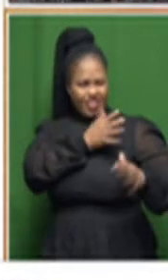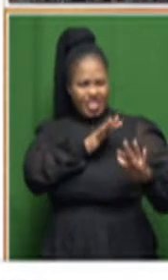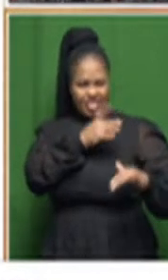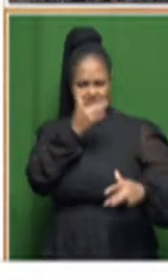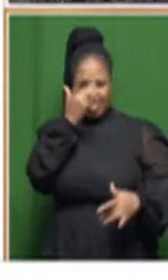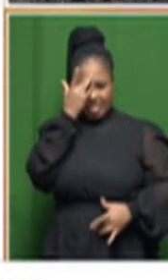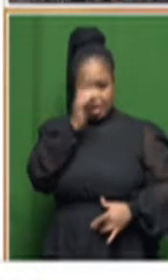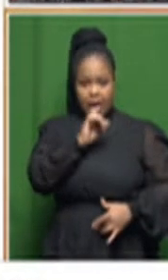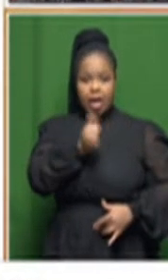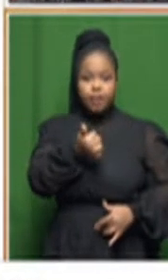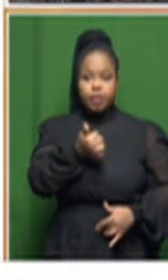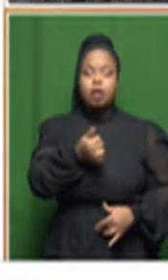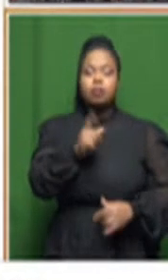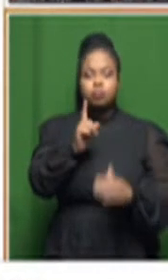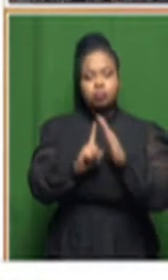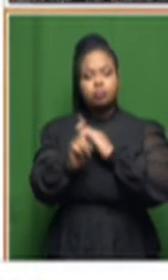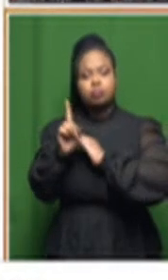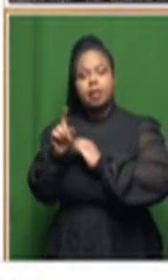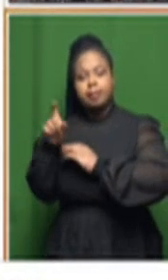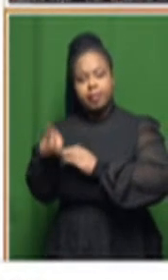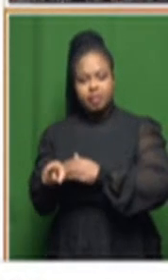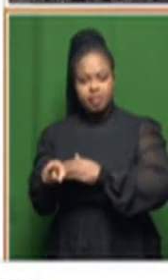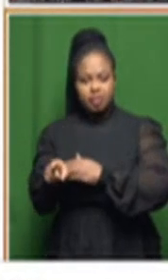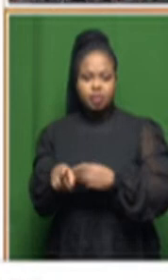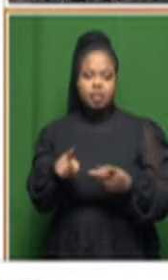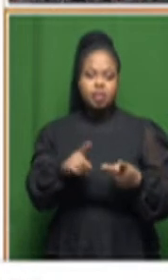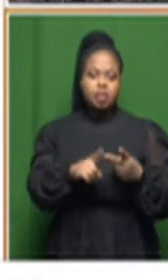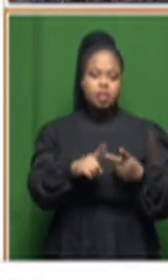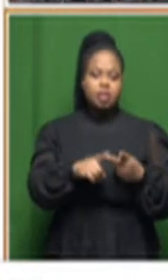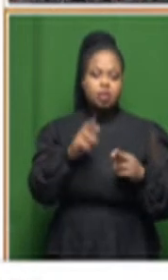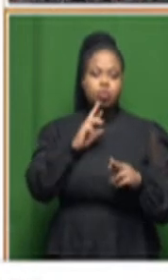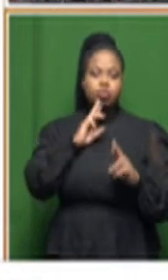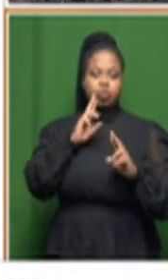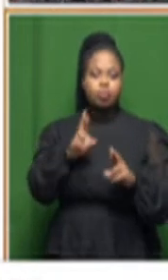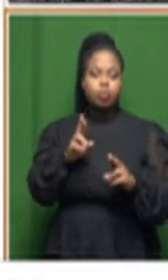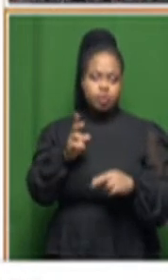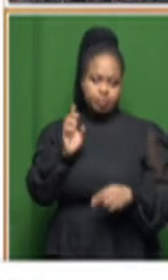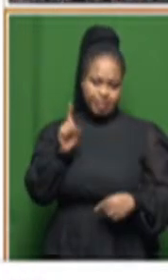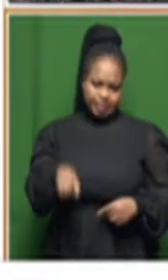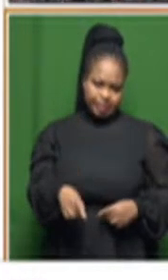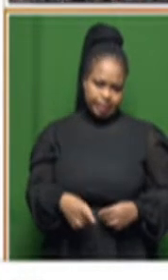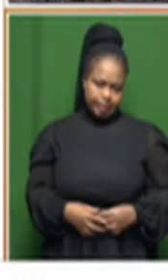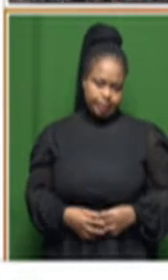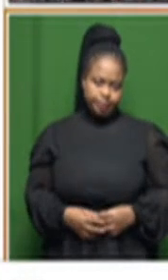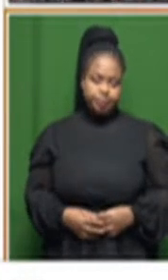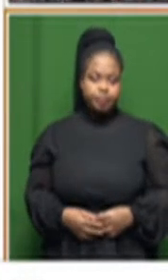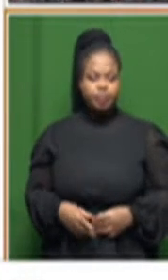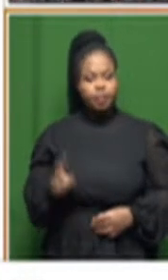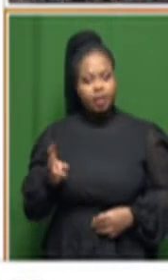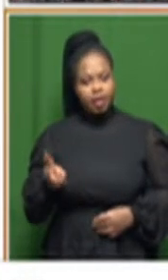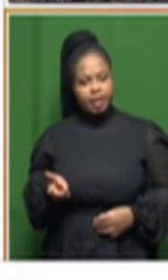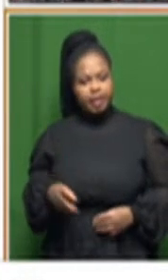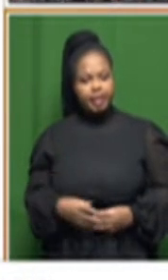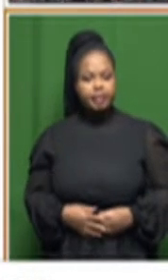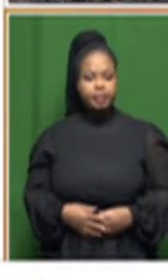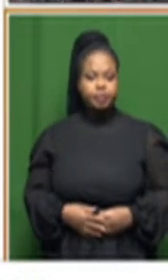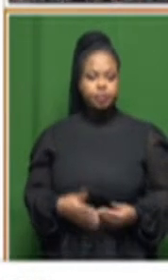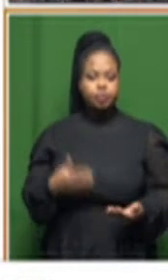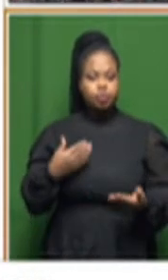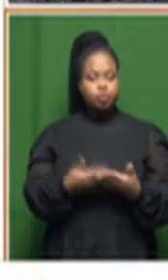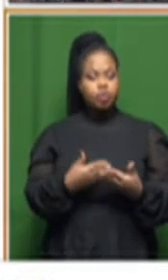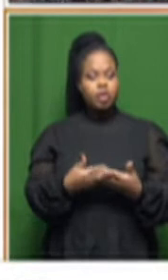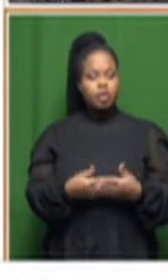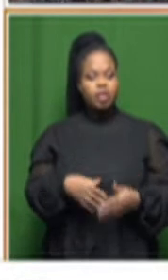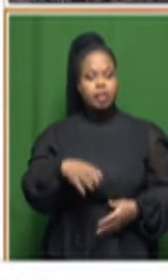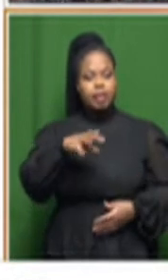center. And then the adverse event is reported at the health facility. They can also report it themselves using